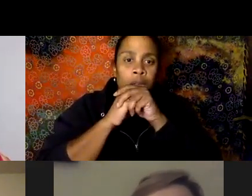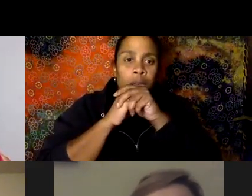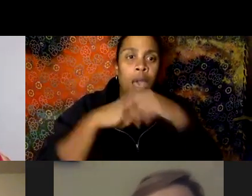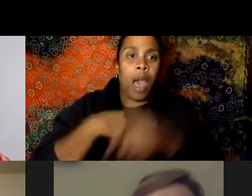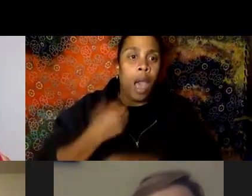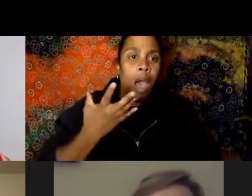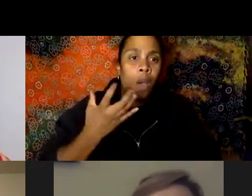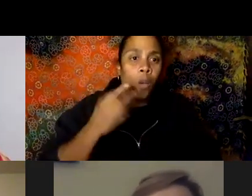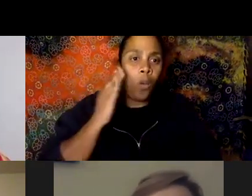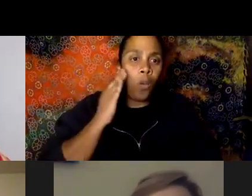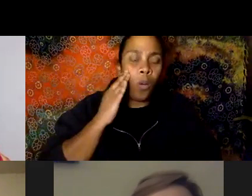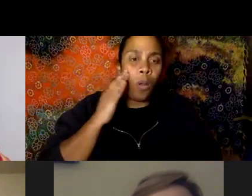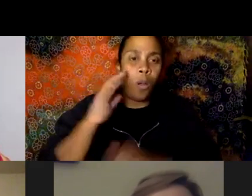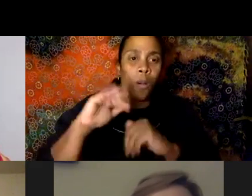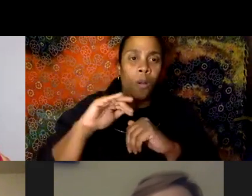how Sharon